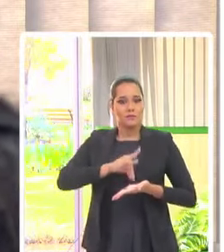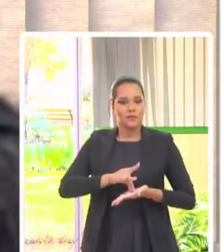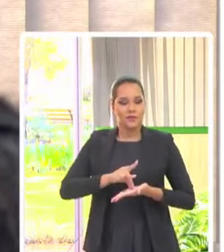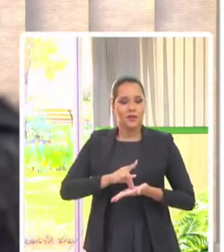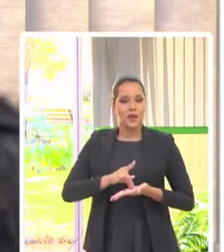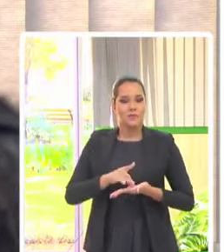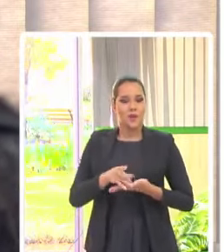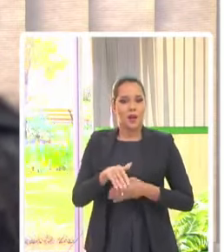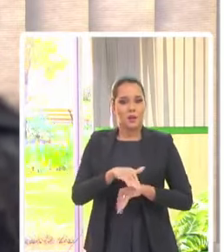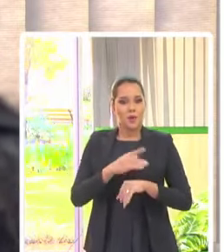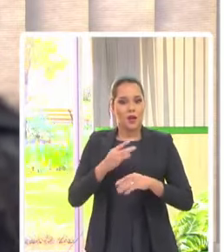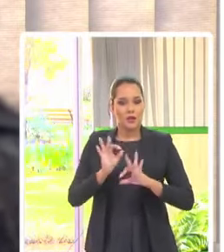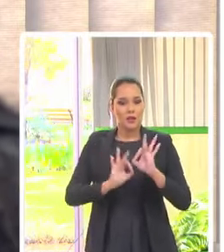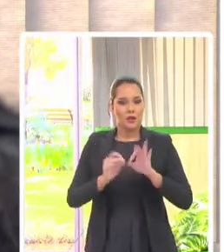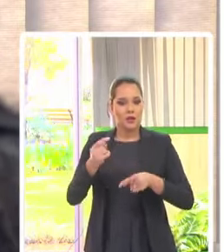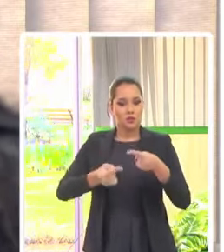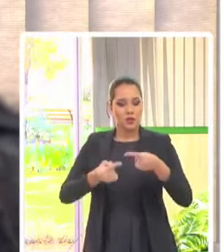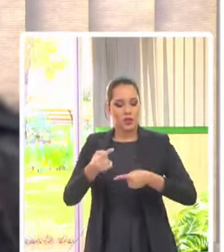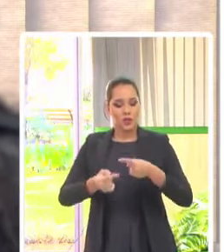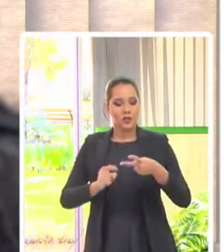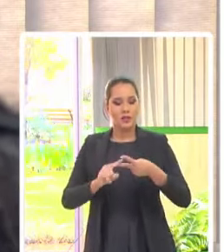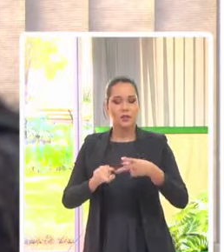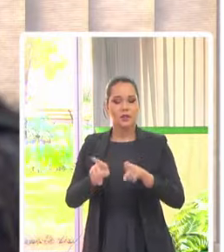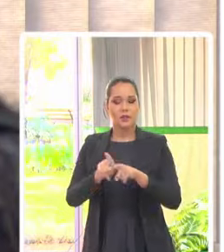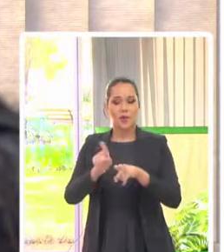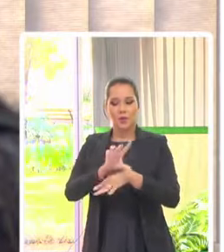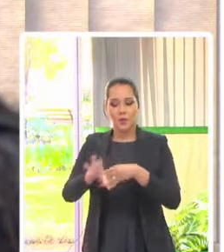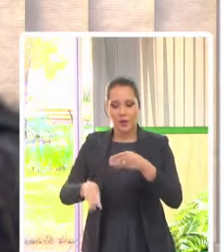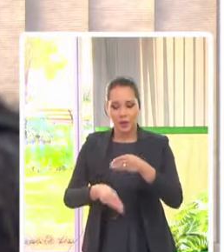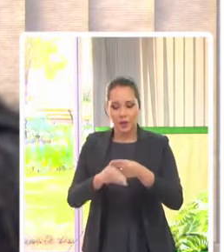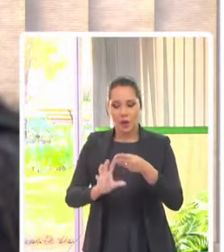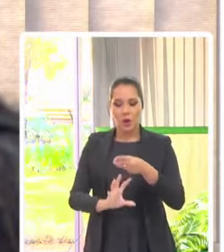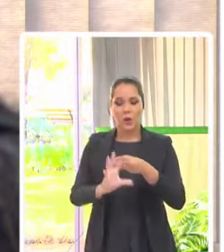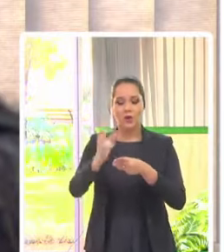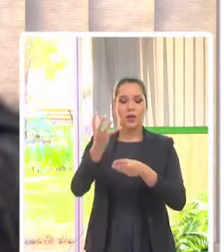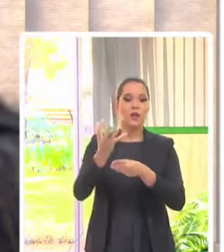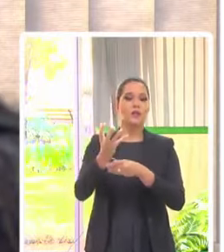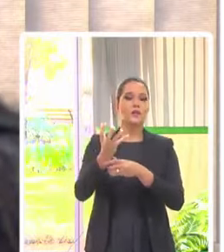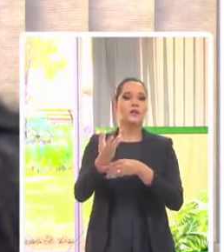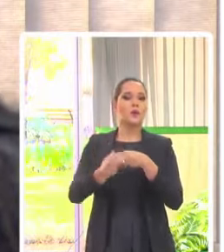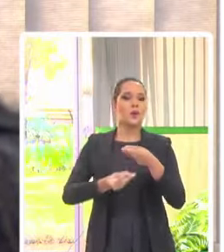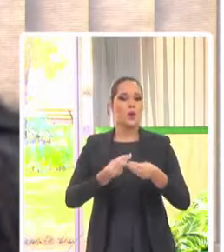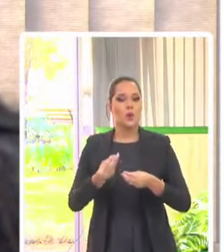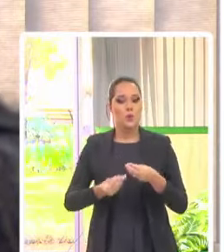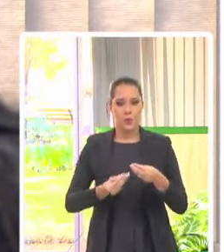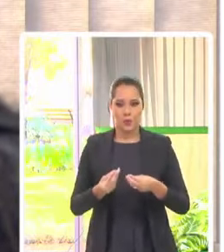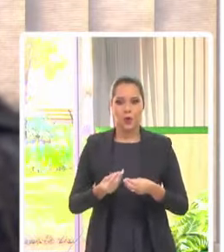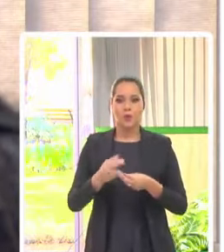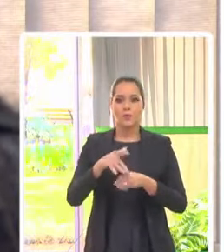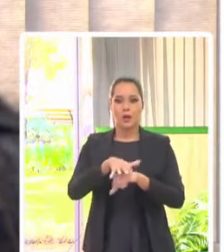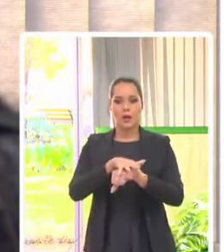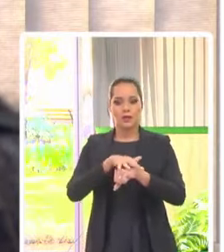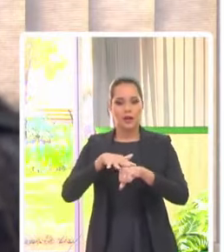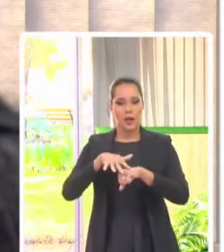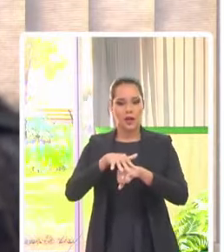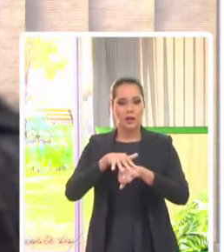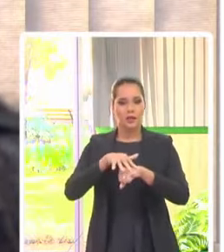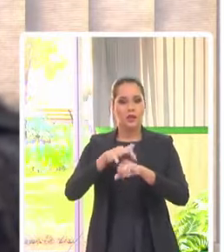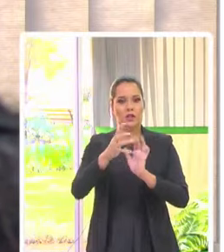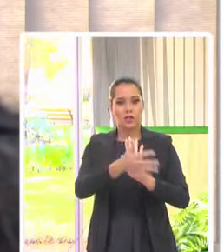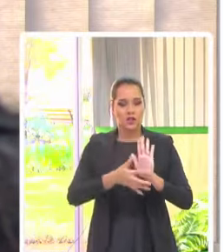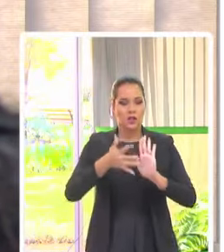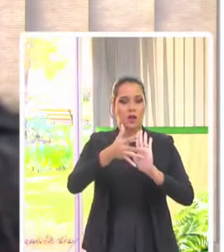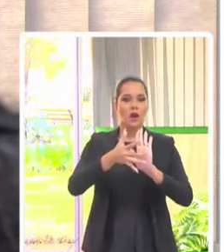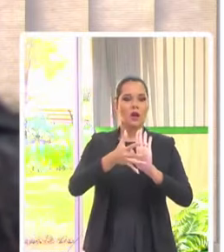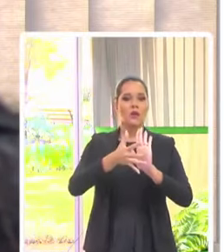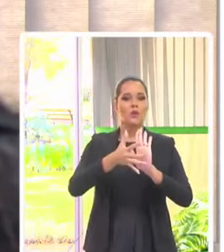And implementation happens necessarily through digital channels nowadays, and they work better if they are powered